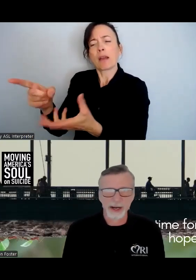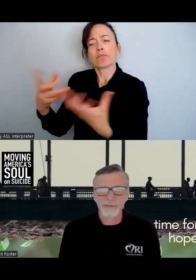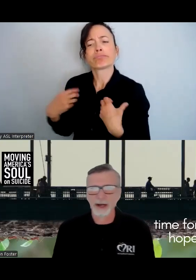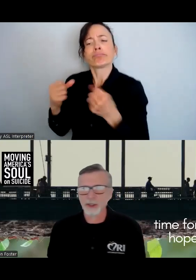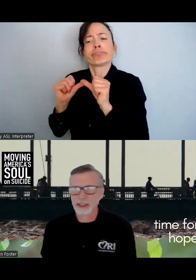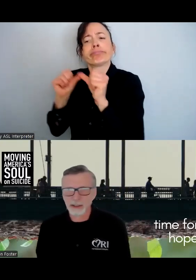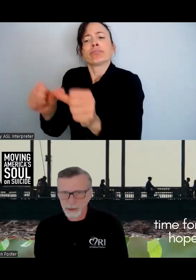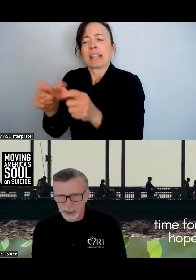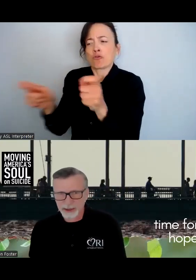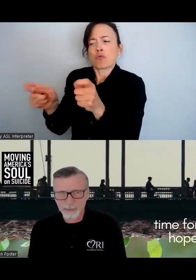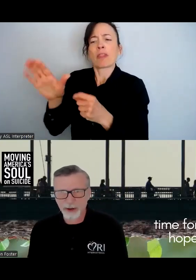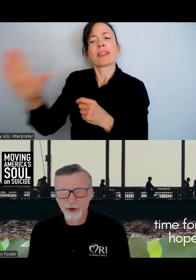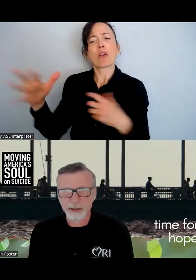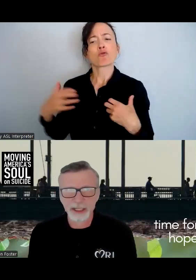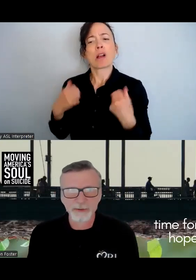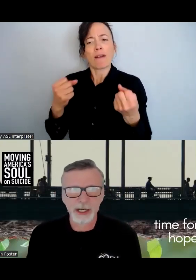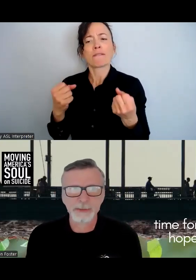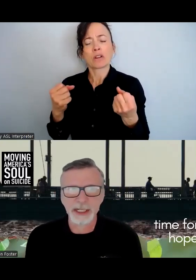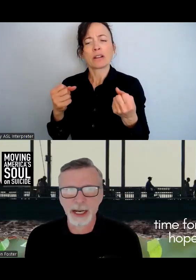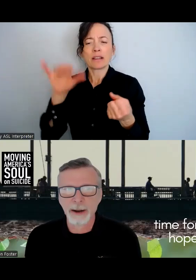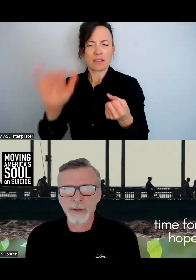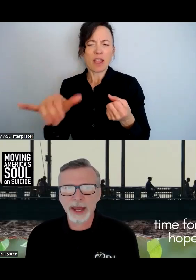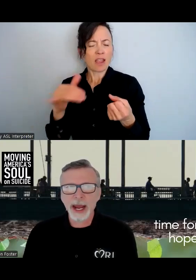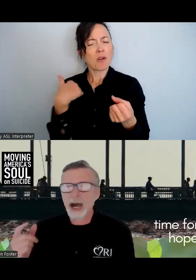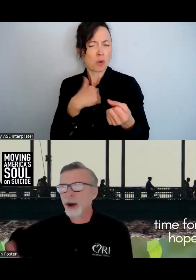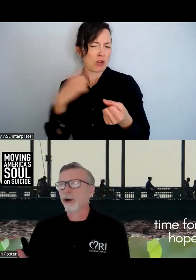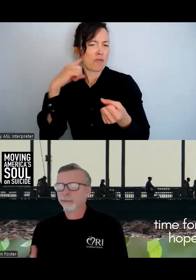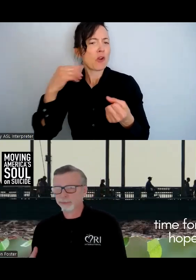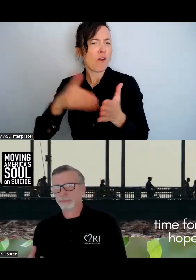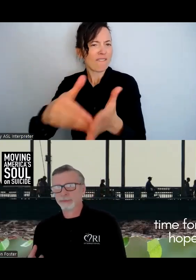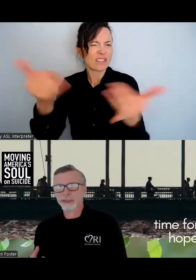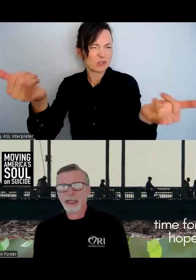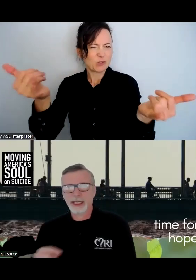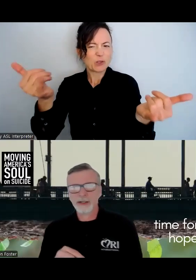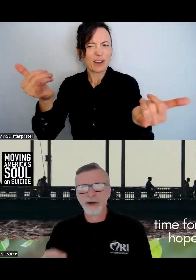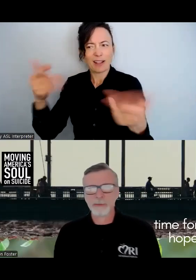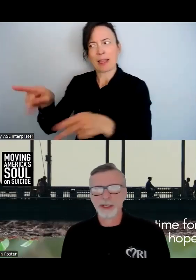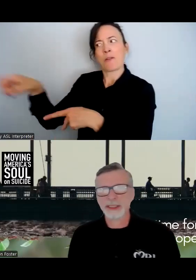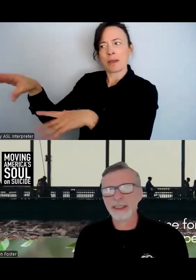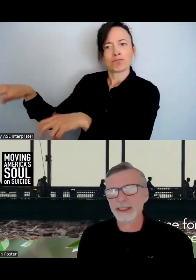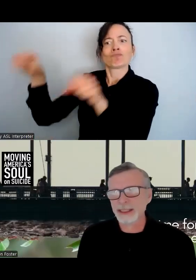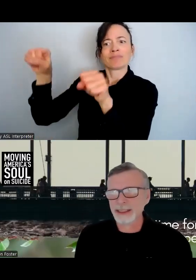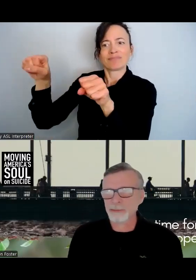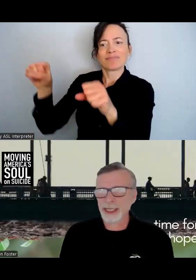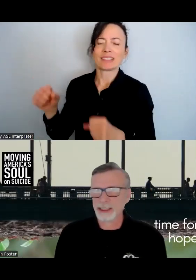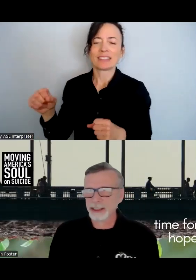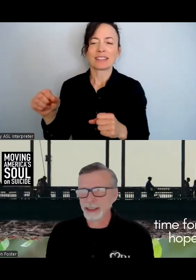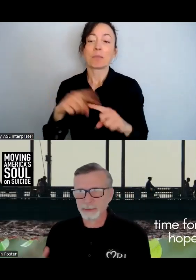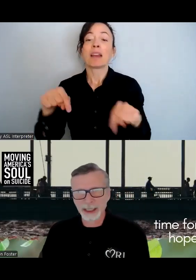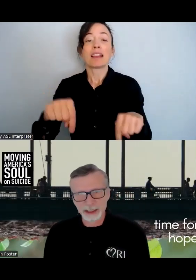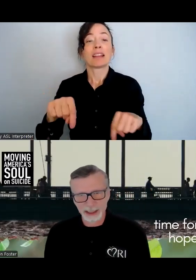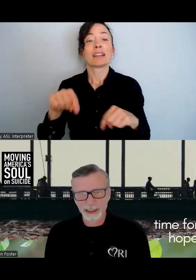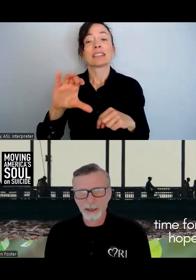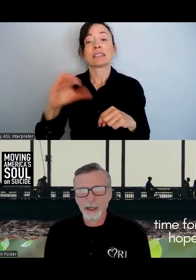their recovery, which is a theme we have heard several times today. However, integrating peers into